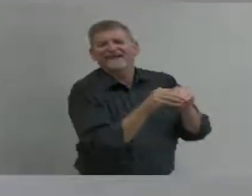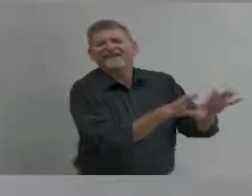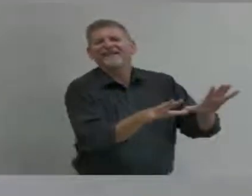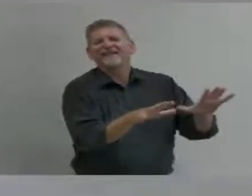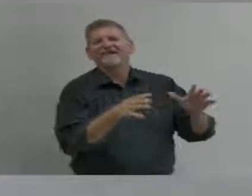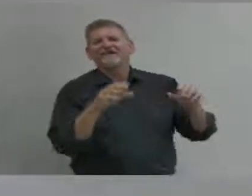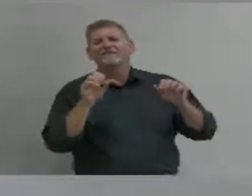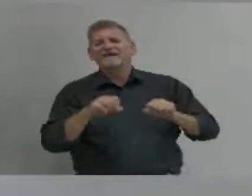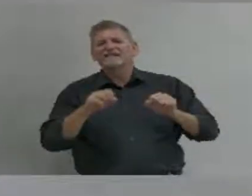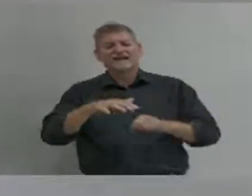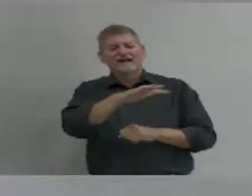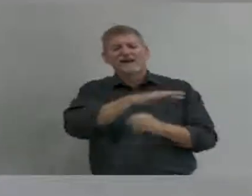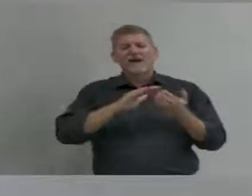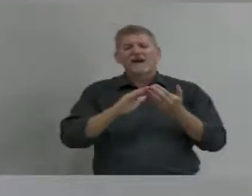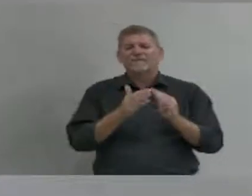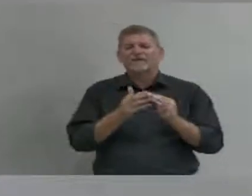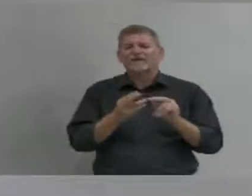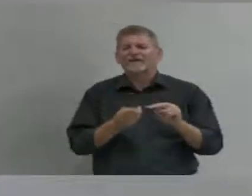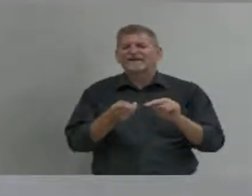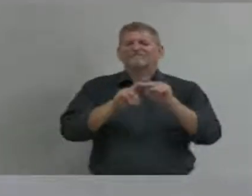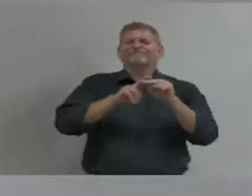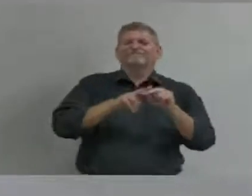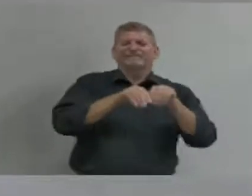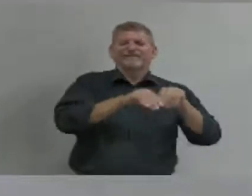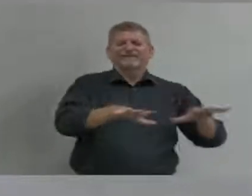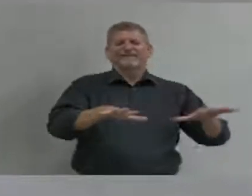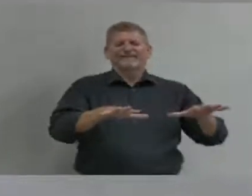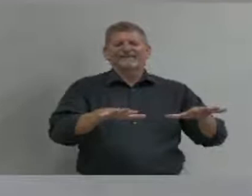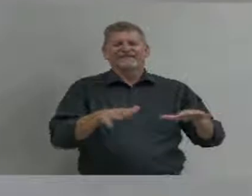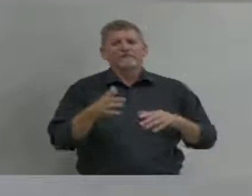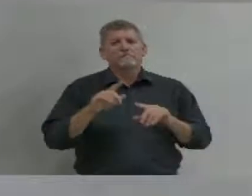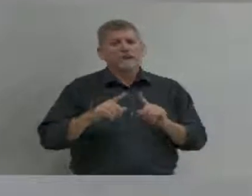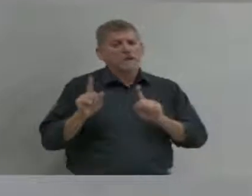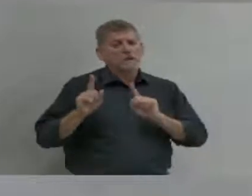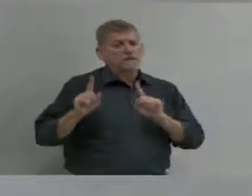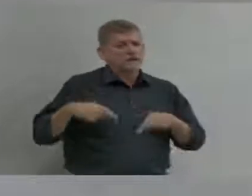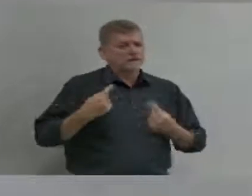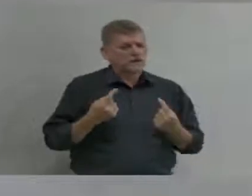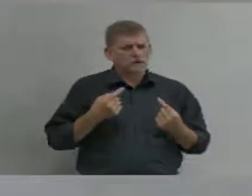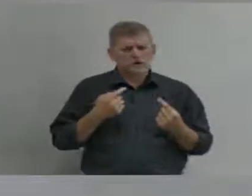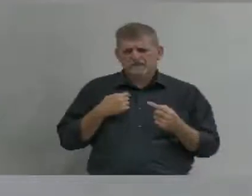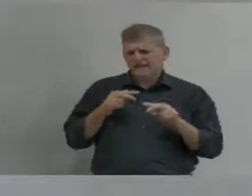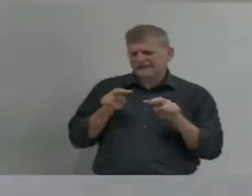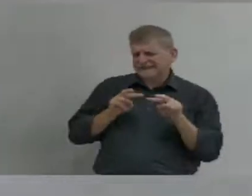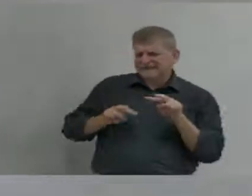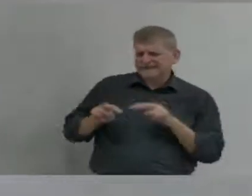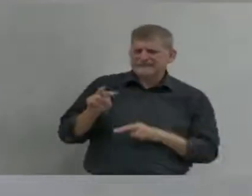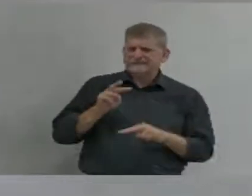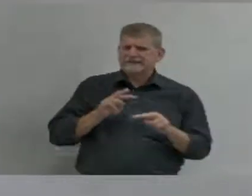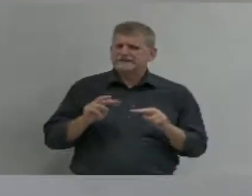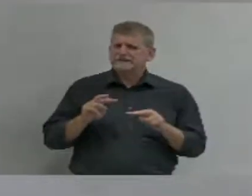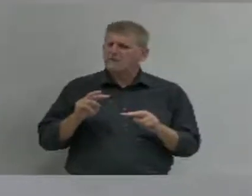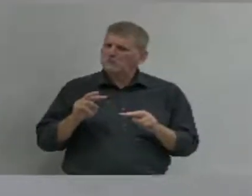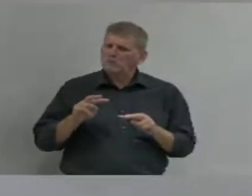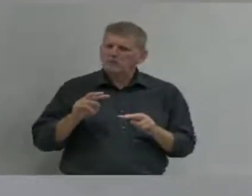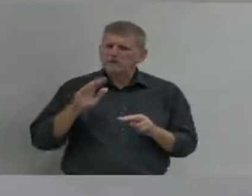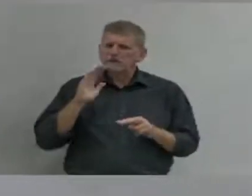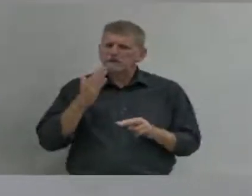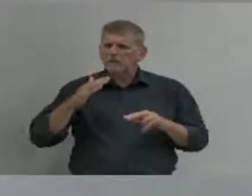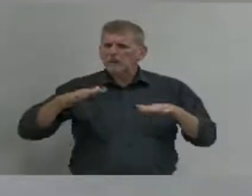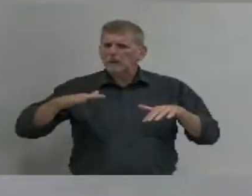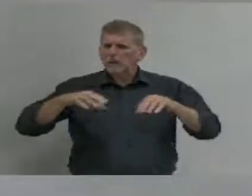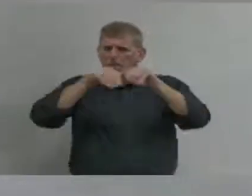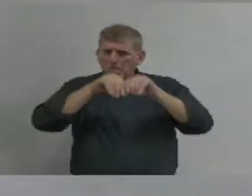the campus environment. So far, we haven't seen that effect here, but we're watching for it